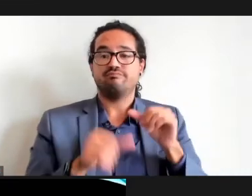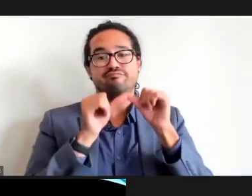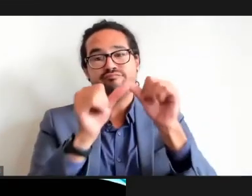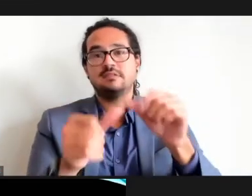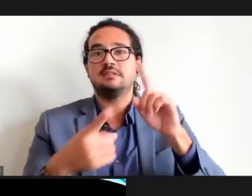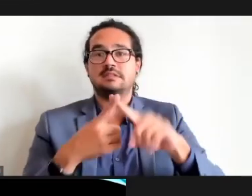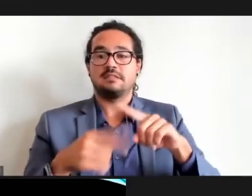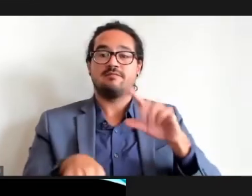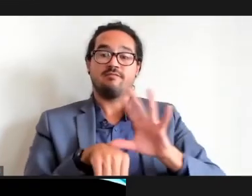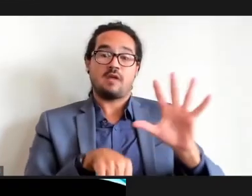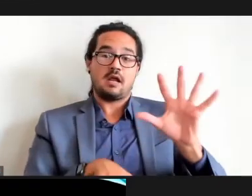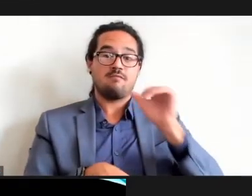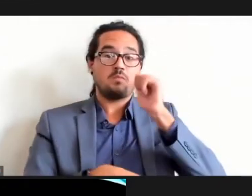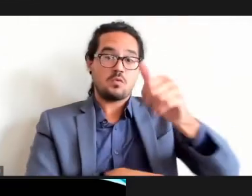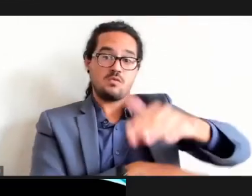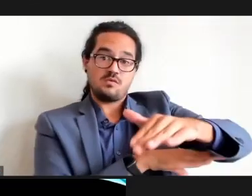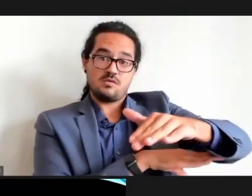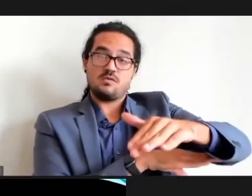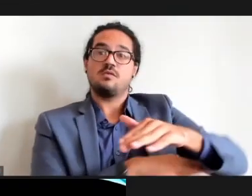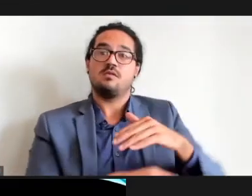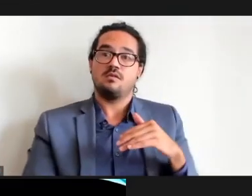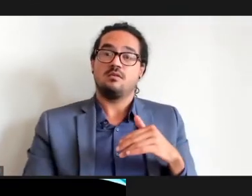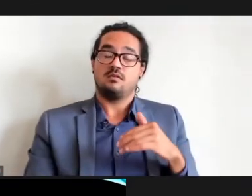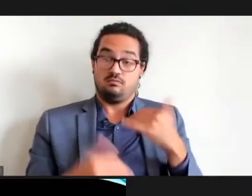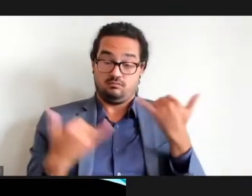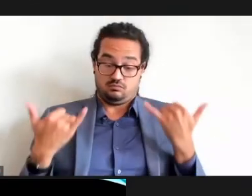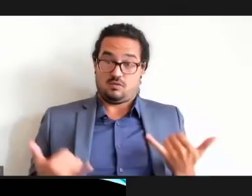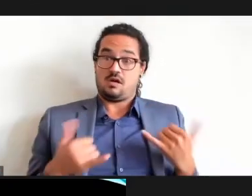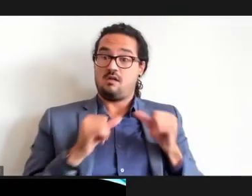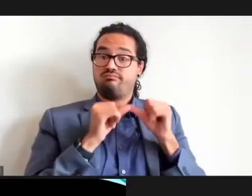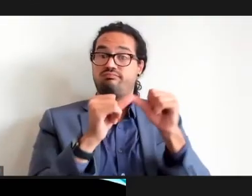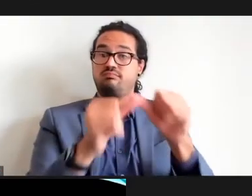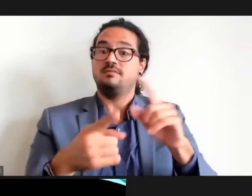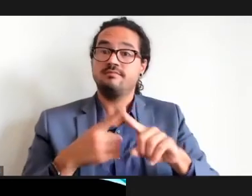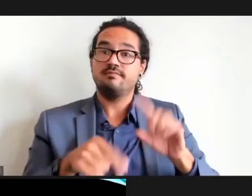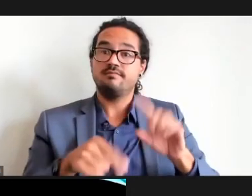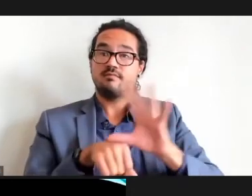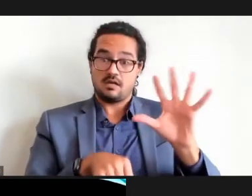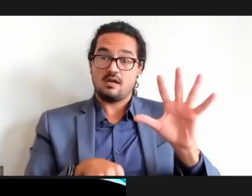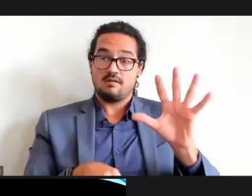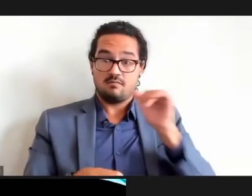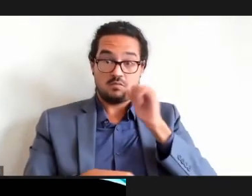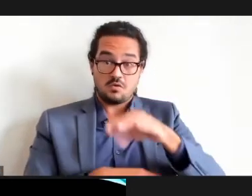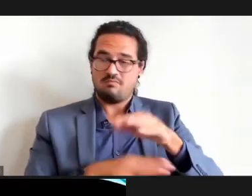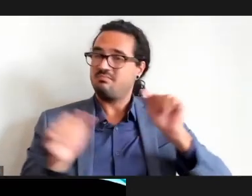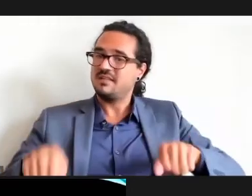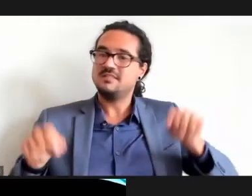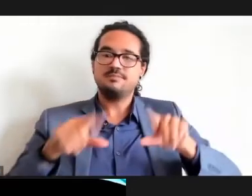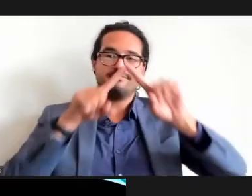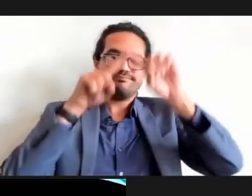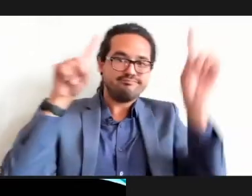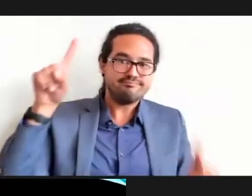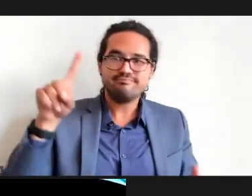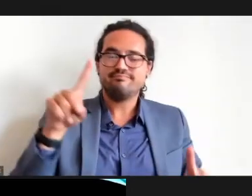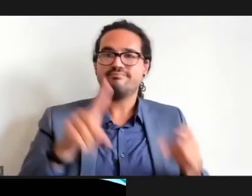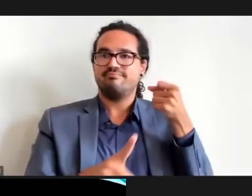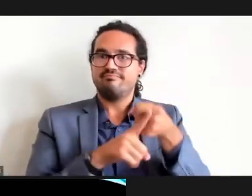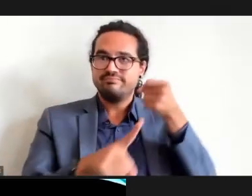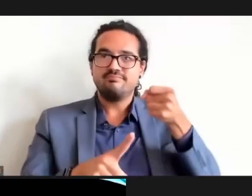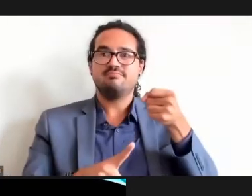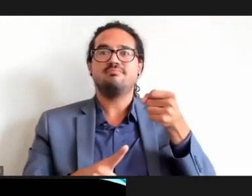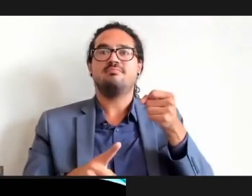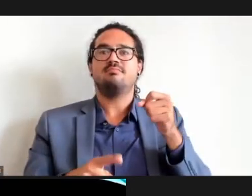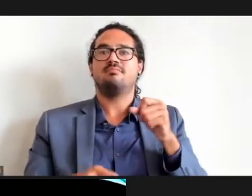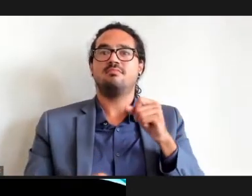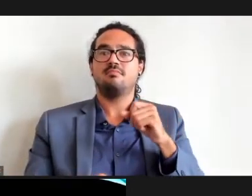chance for possible thunderstorms and lightning, which I know is not a welcome feeling. However,